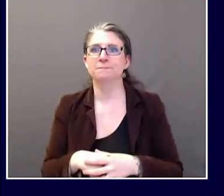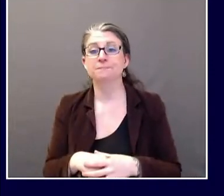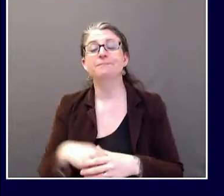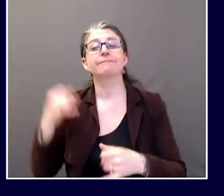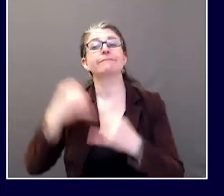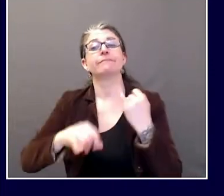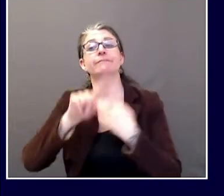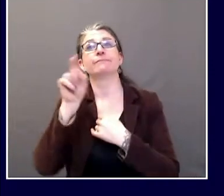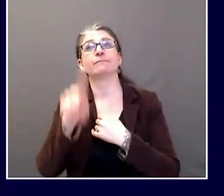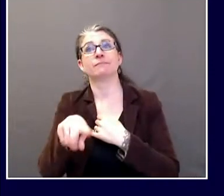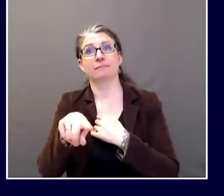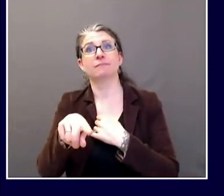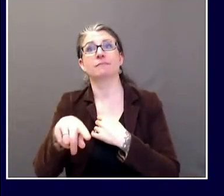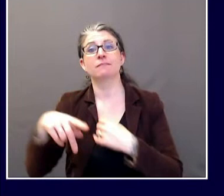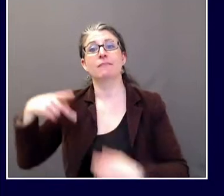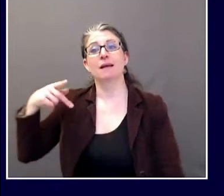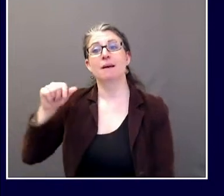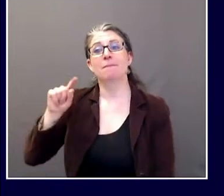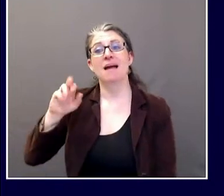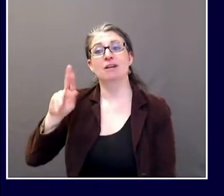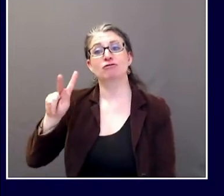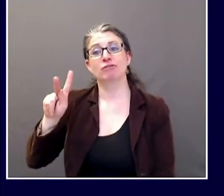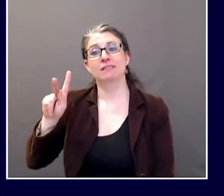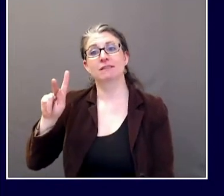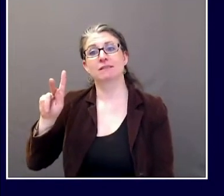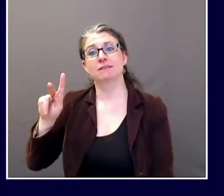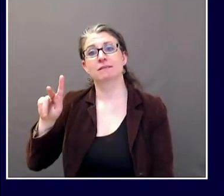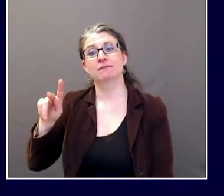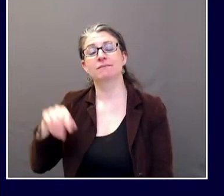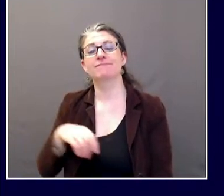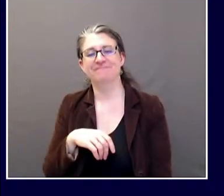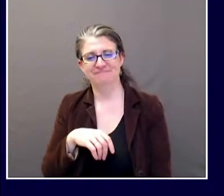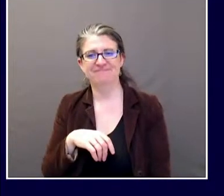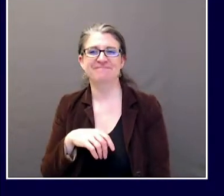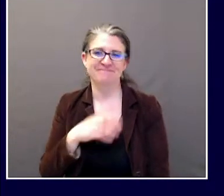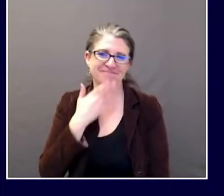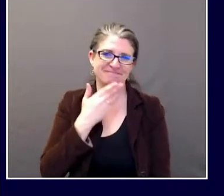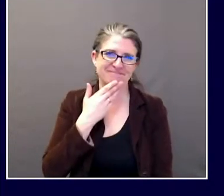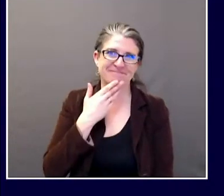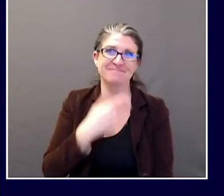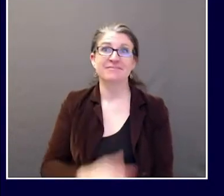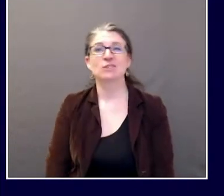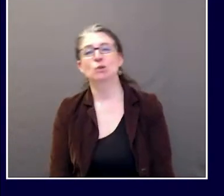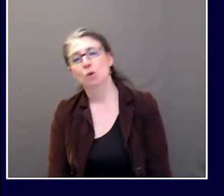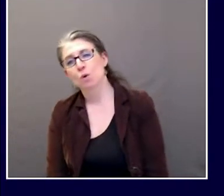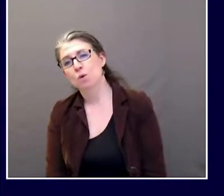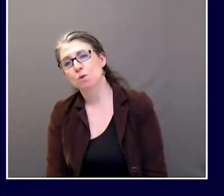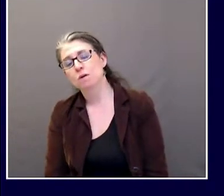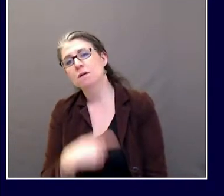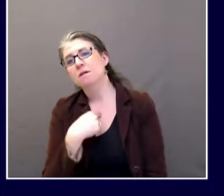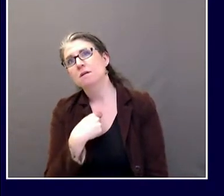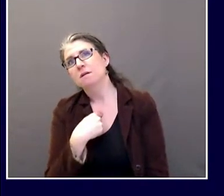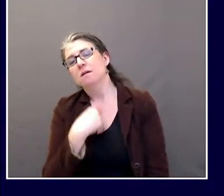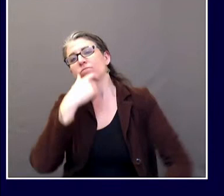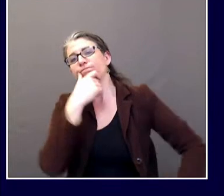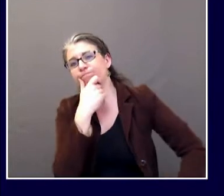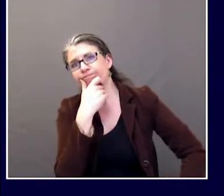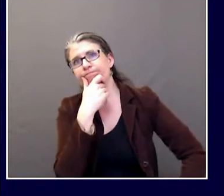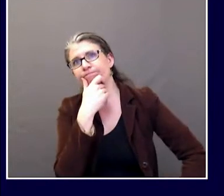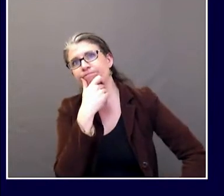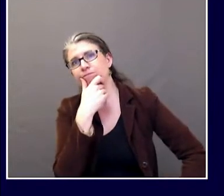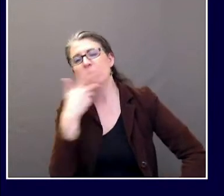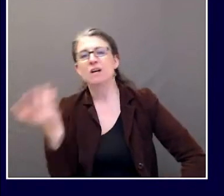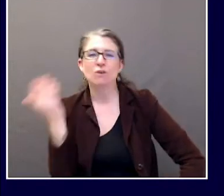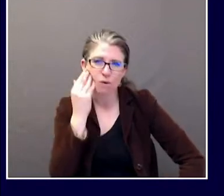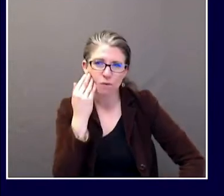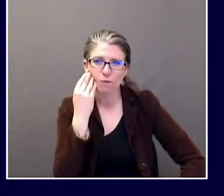to the rollout. The new administration in DC is only a week old, but